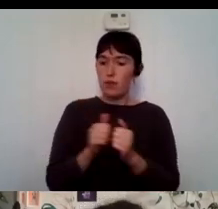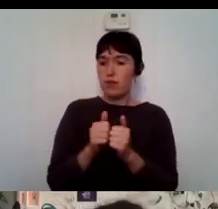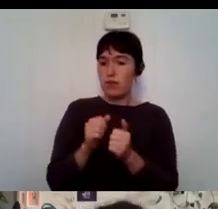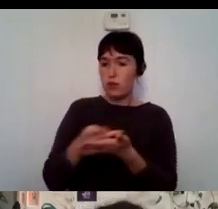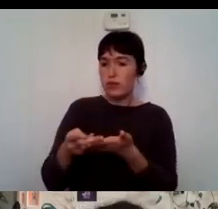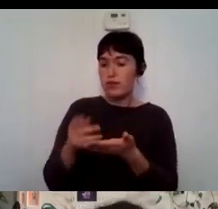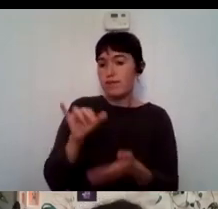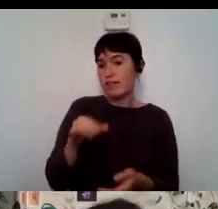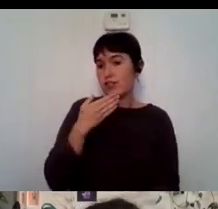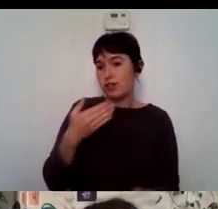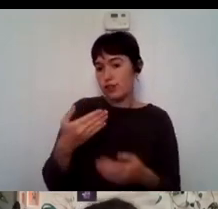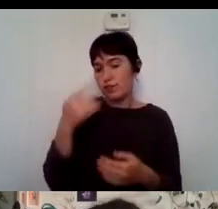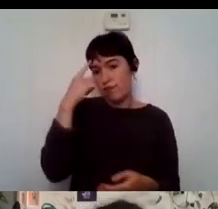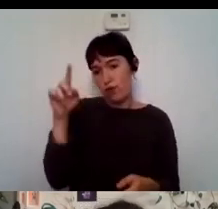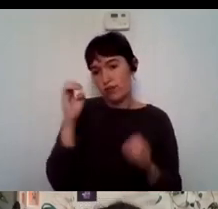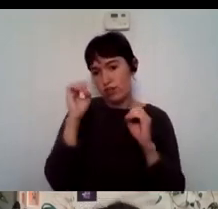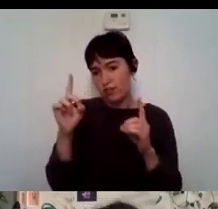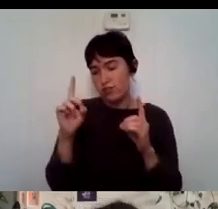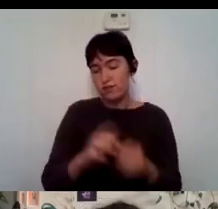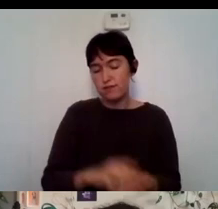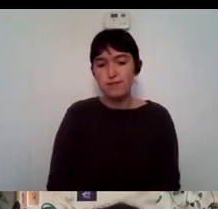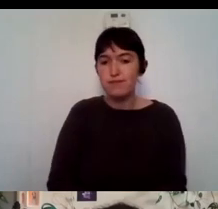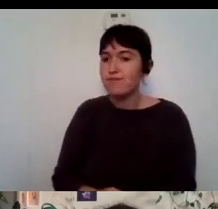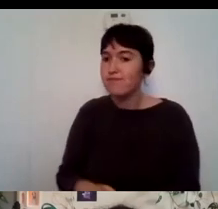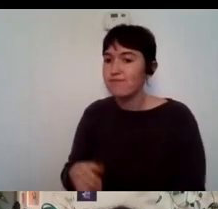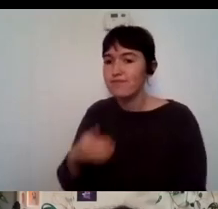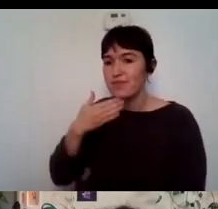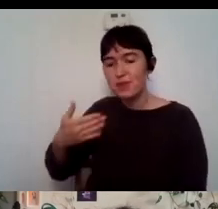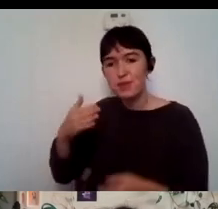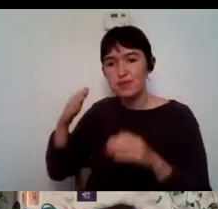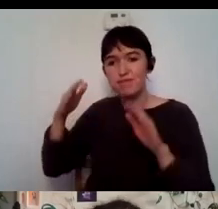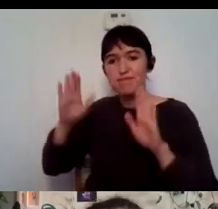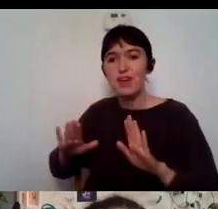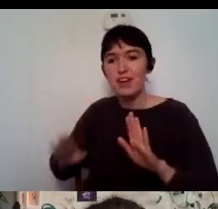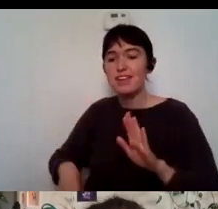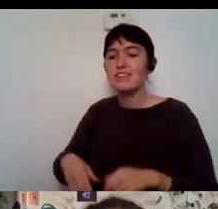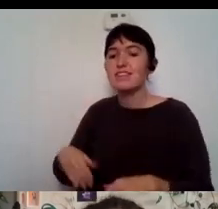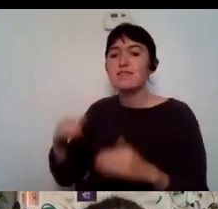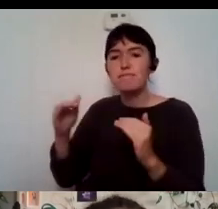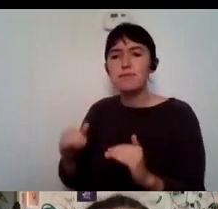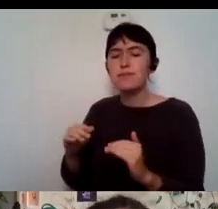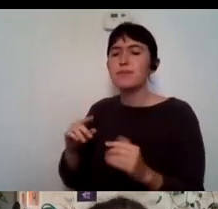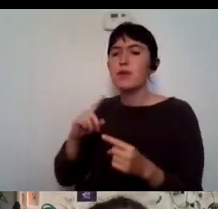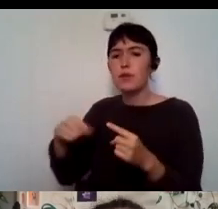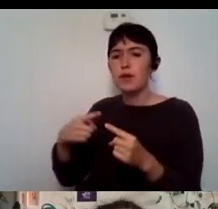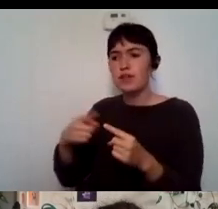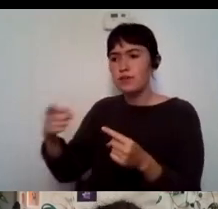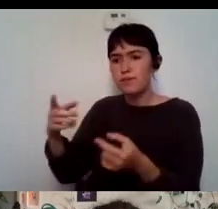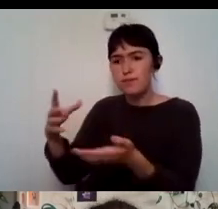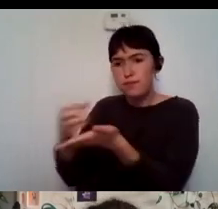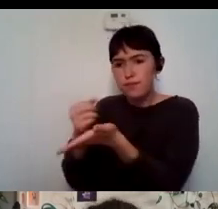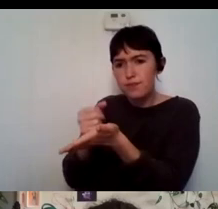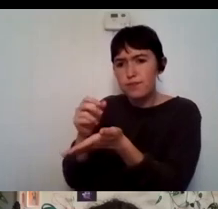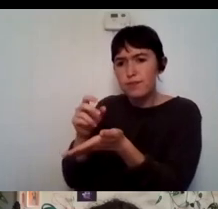The next question is from Mrs. Lindquist's fifth graders. When you're collecting data and doing these tests,